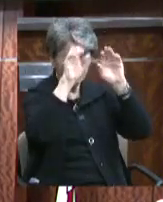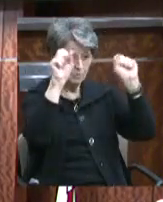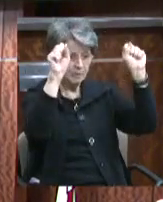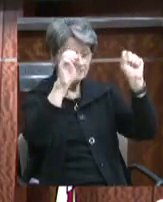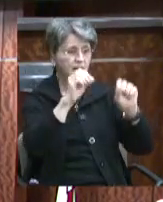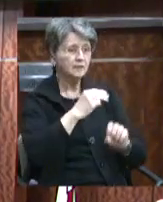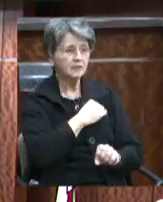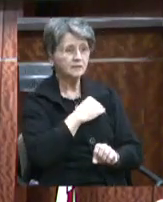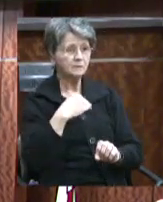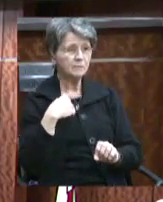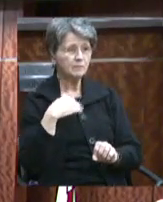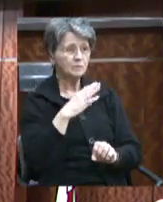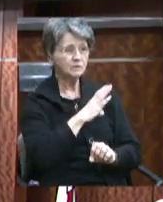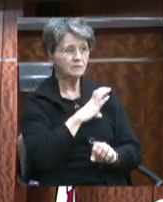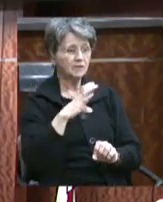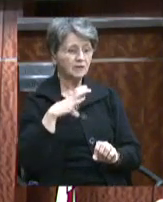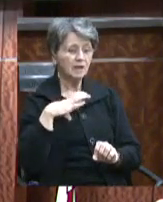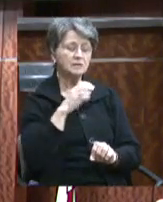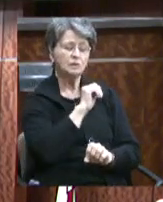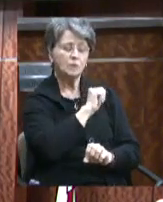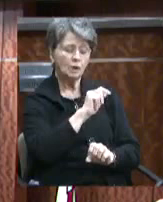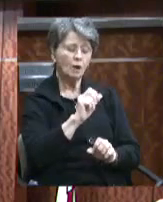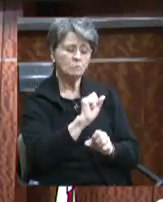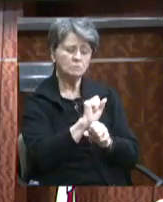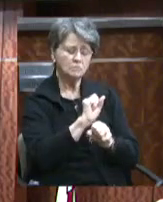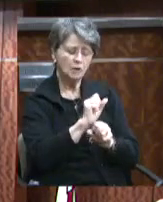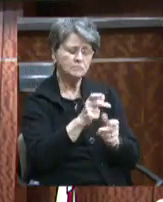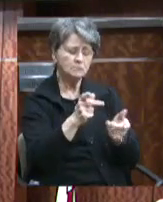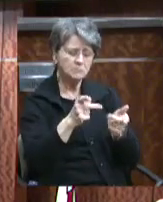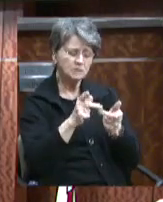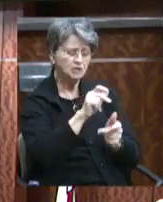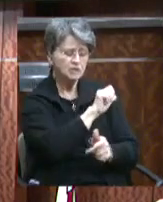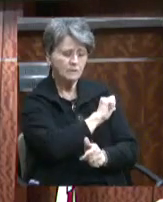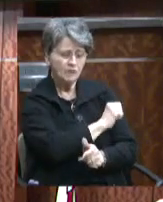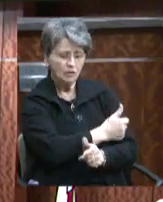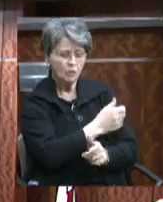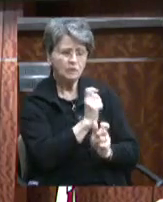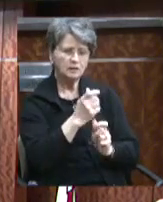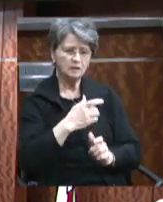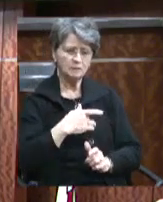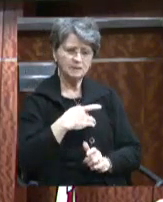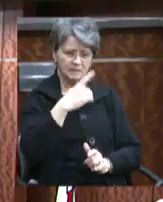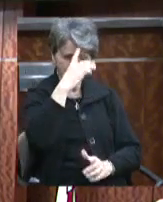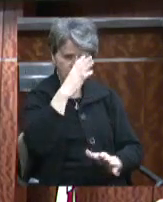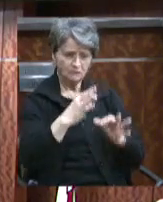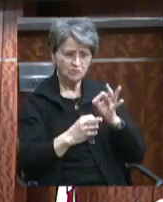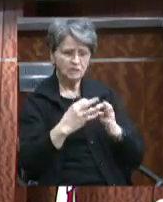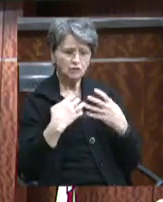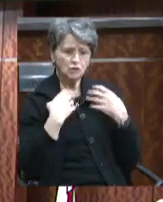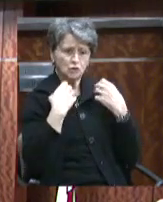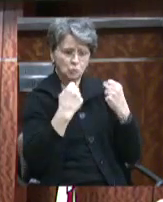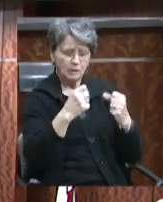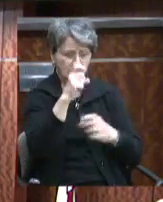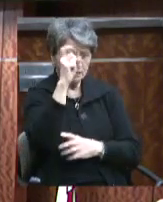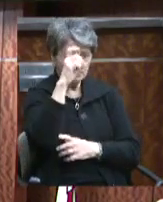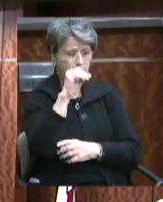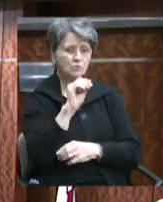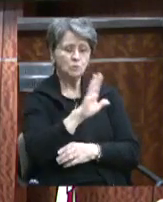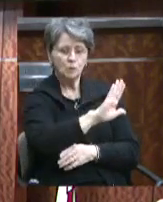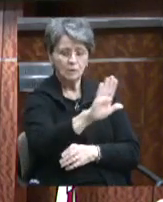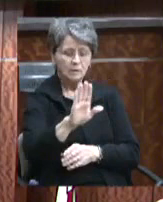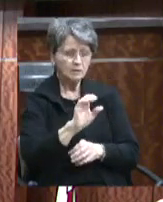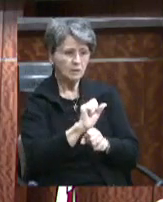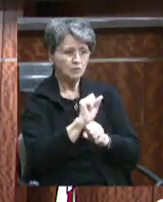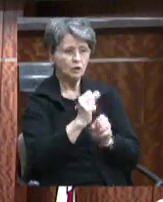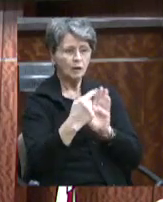the members of the city council, and for all in authority. Grant to them a sense of justice, strength, wisdom. They perform their duties. God